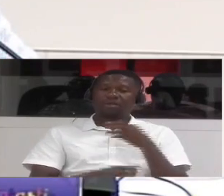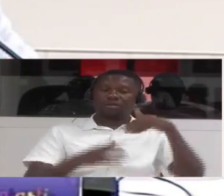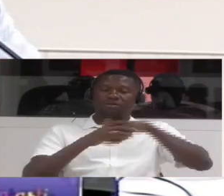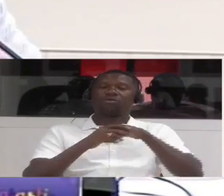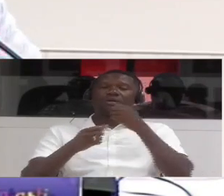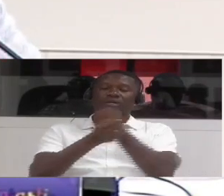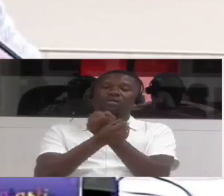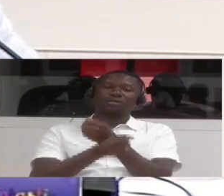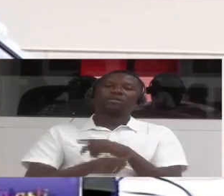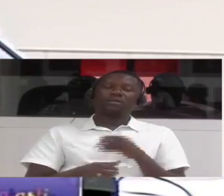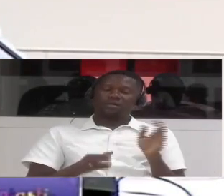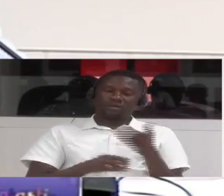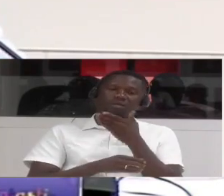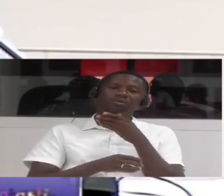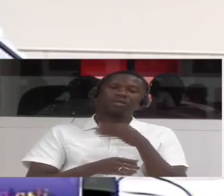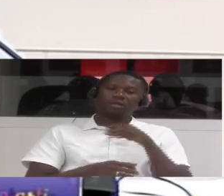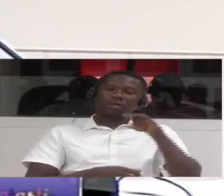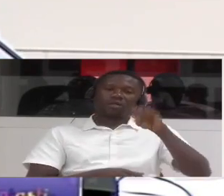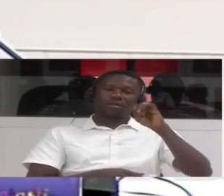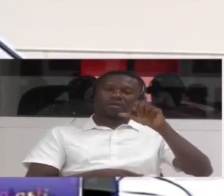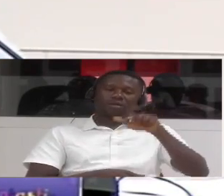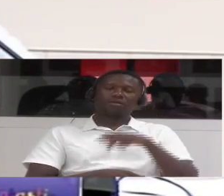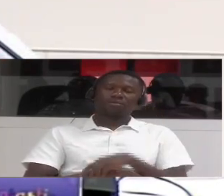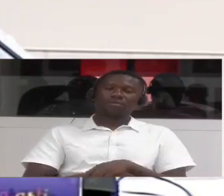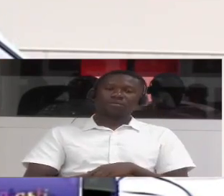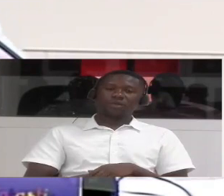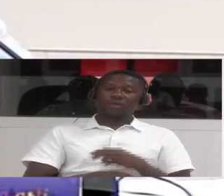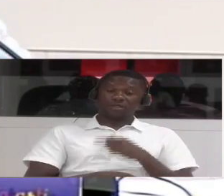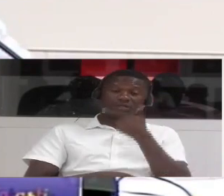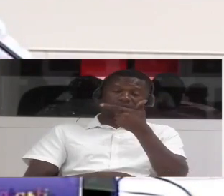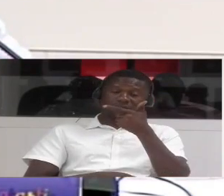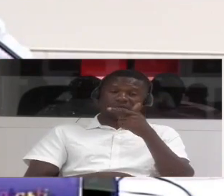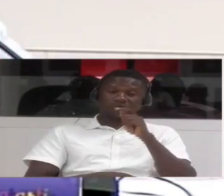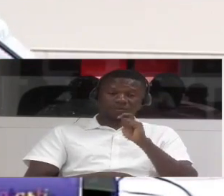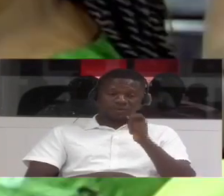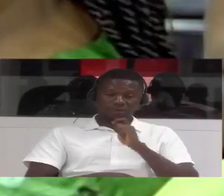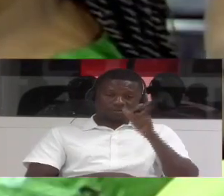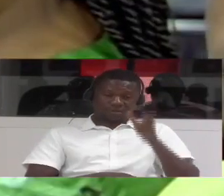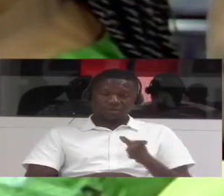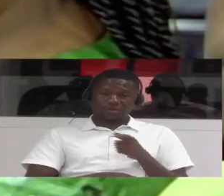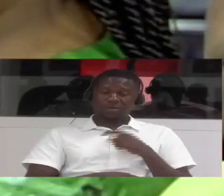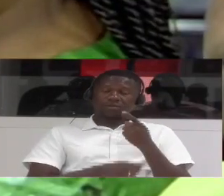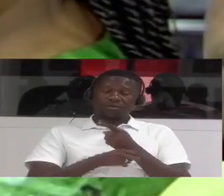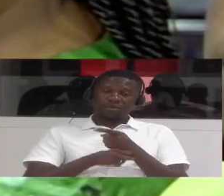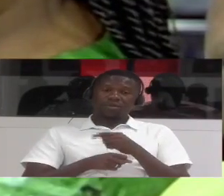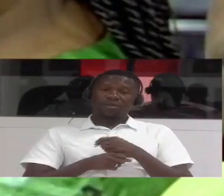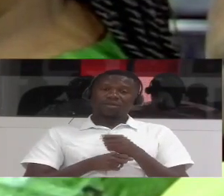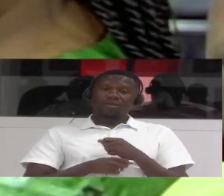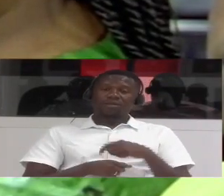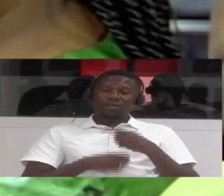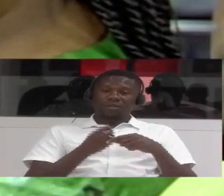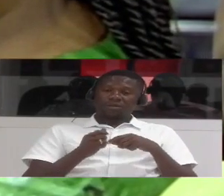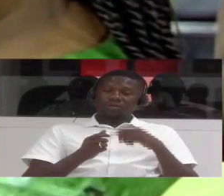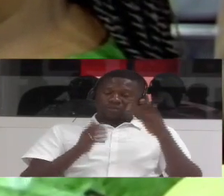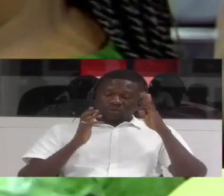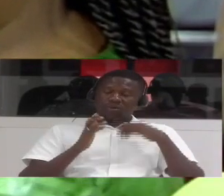So that's what happened. And this saving journalist, it became later known as the case of the 6